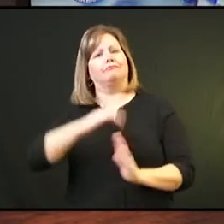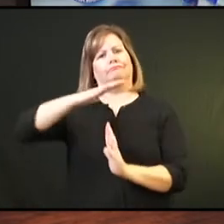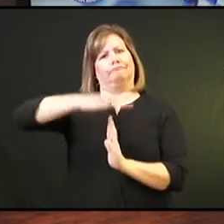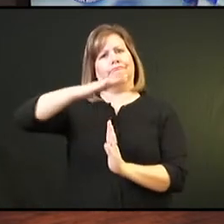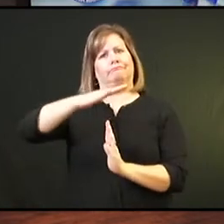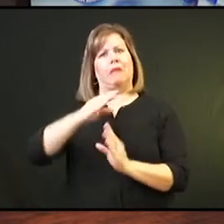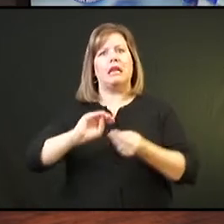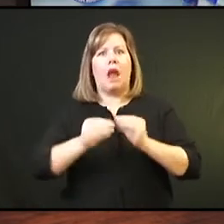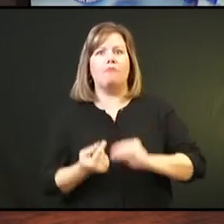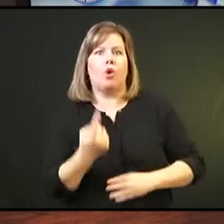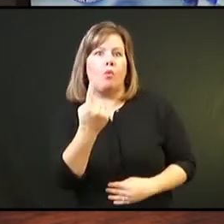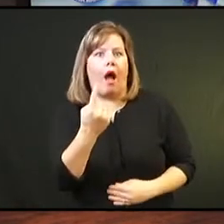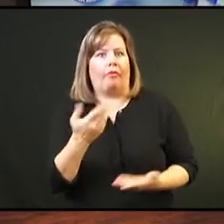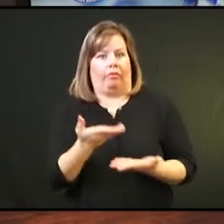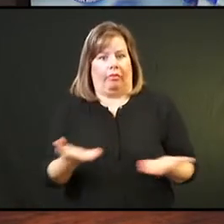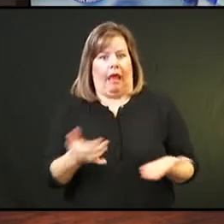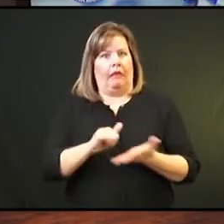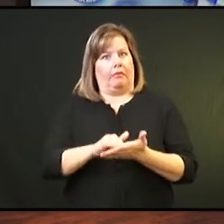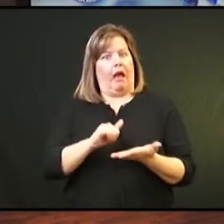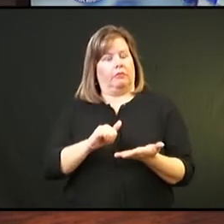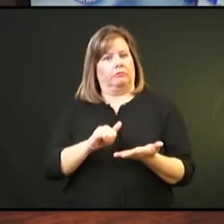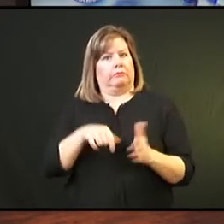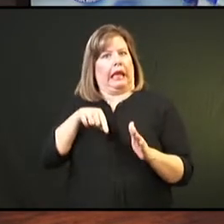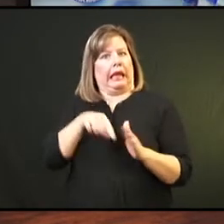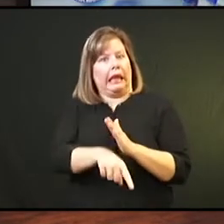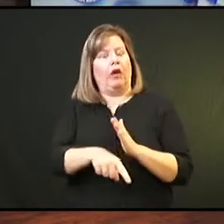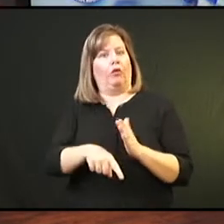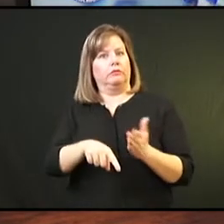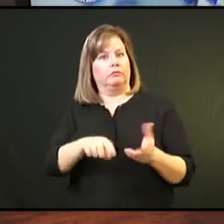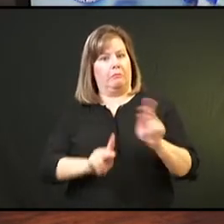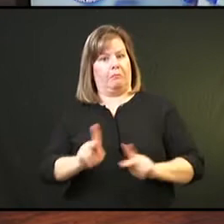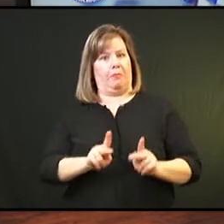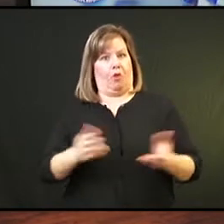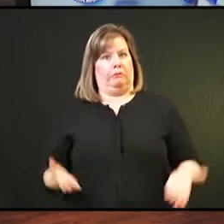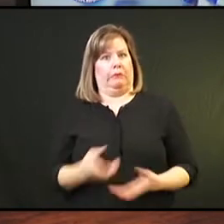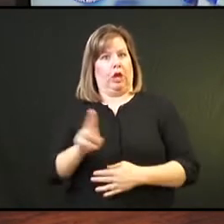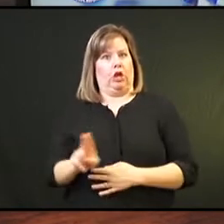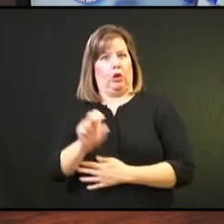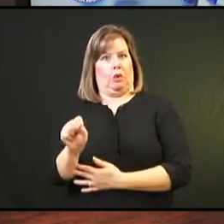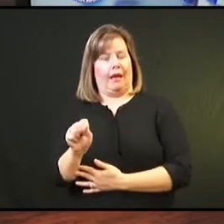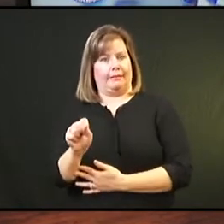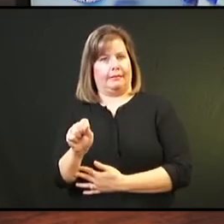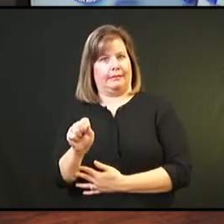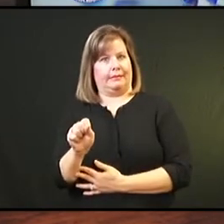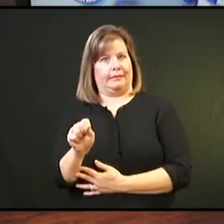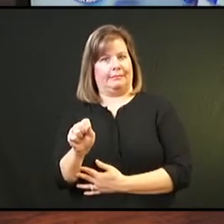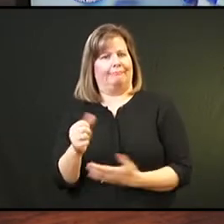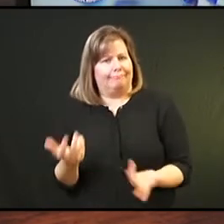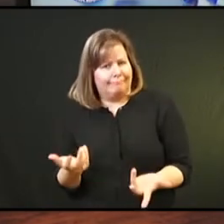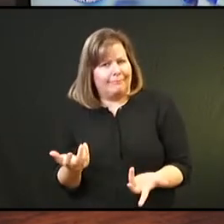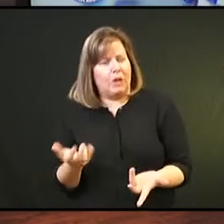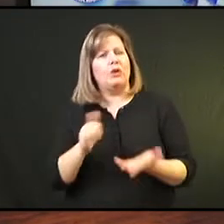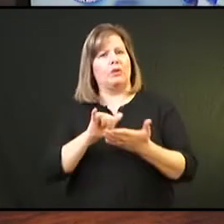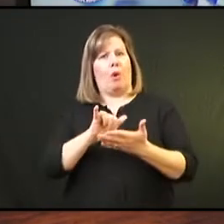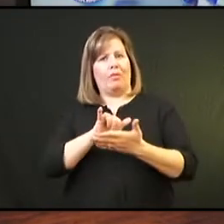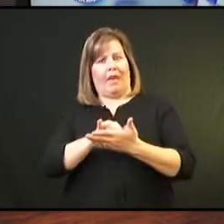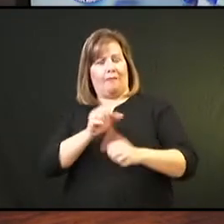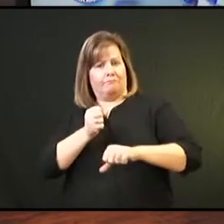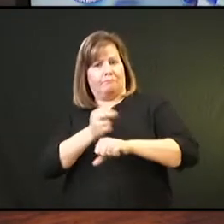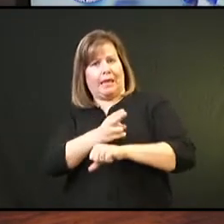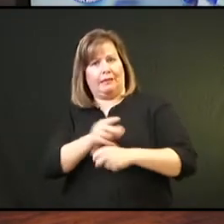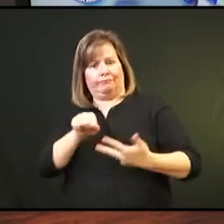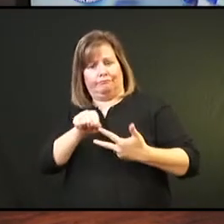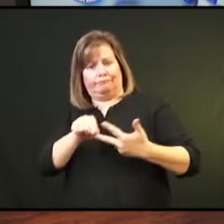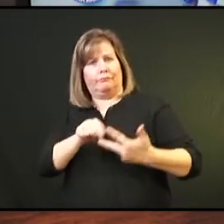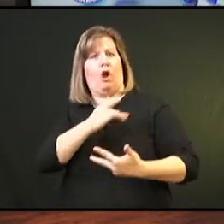I'm sure the case will be the same today and many days to come. Some people say, well, this is a short-term problem and it's going to go